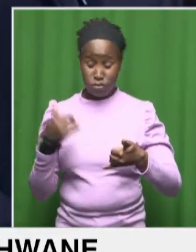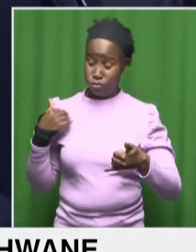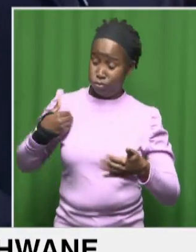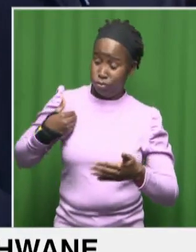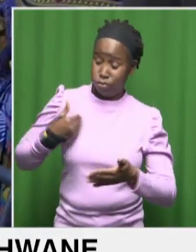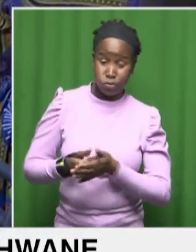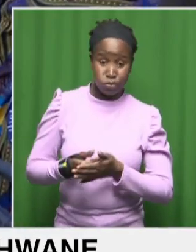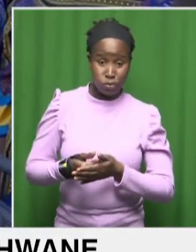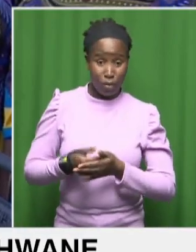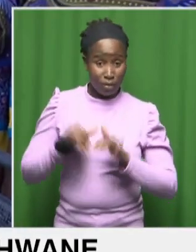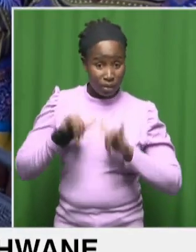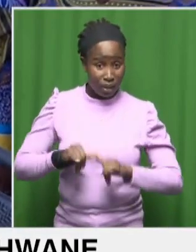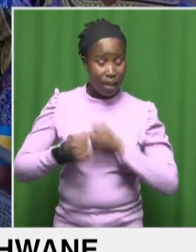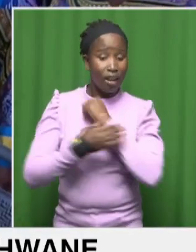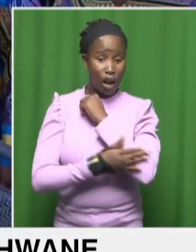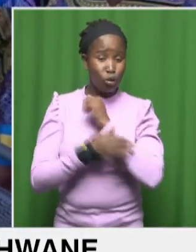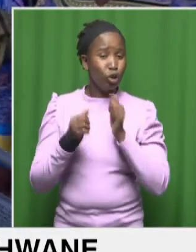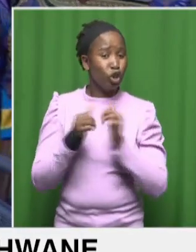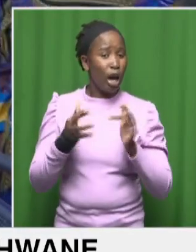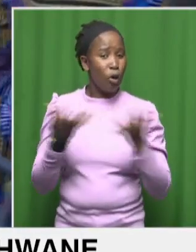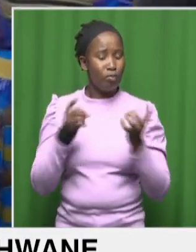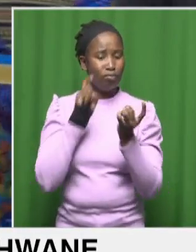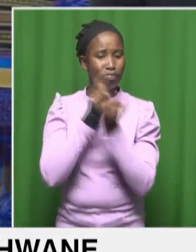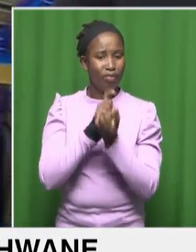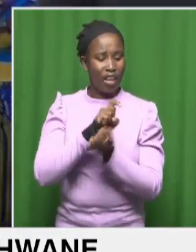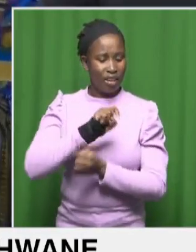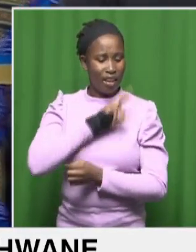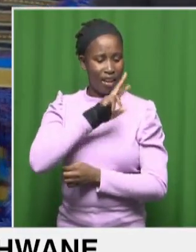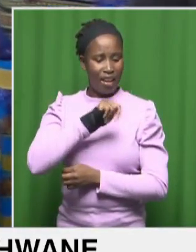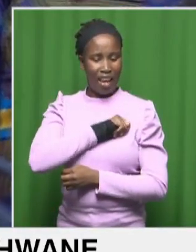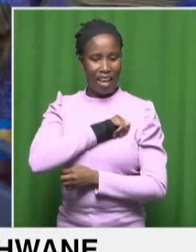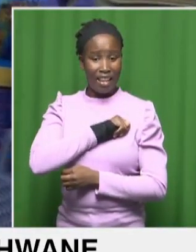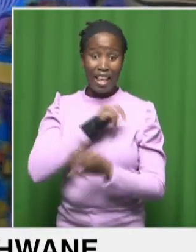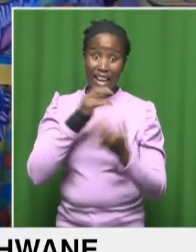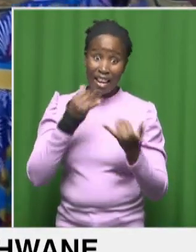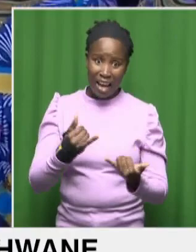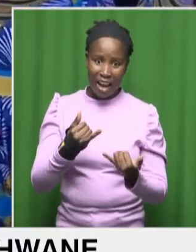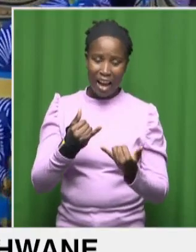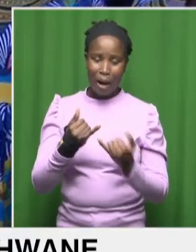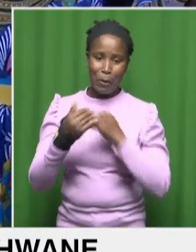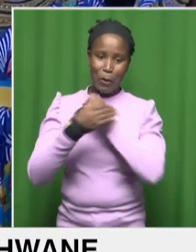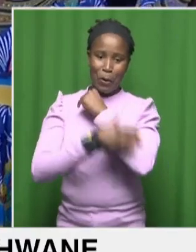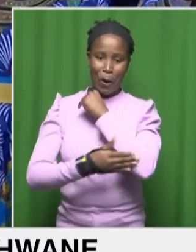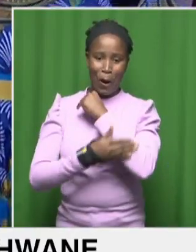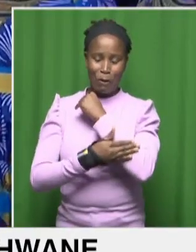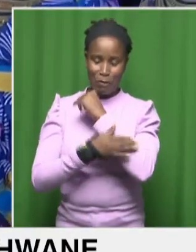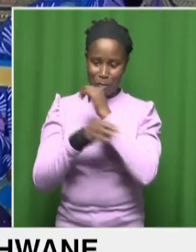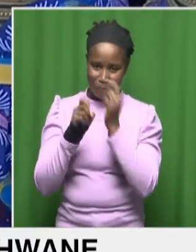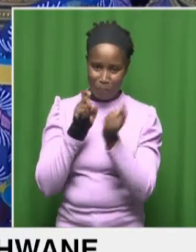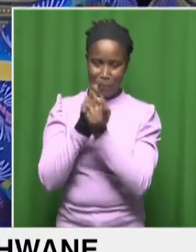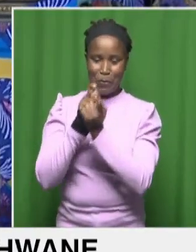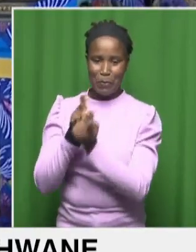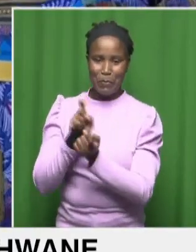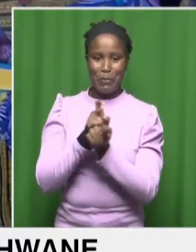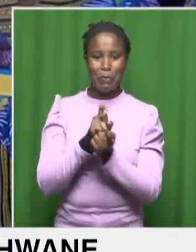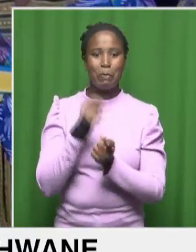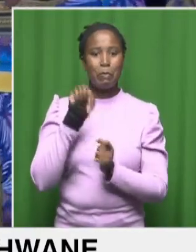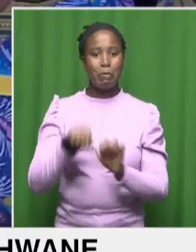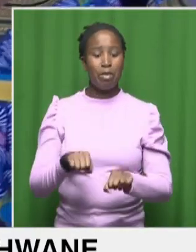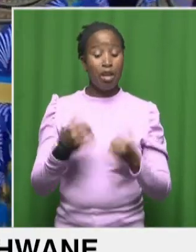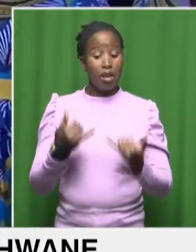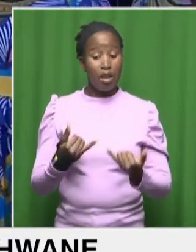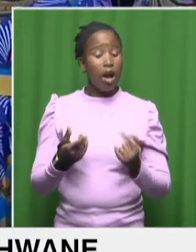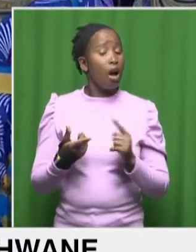now. Started, of course, out in KwaZulu-Natal, and it's making its way across the country. So we are now in the northwest